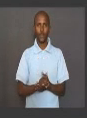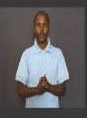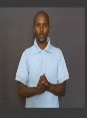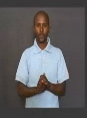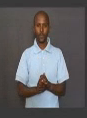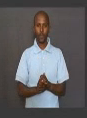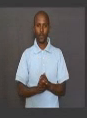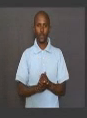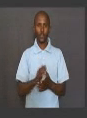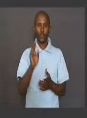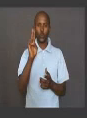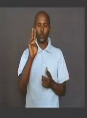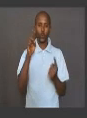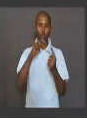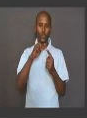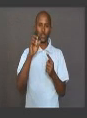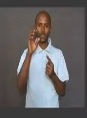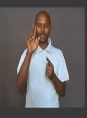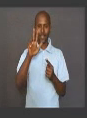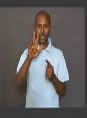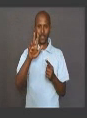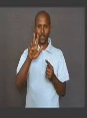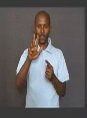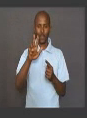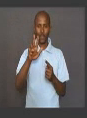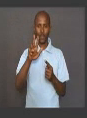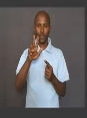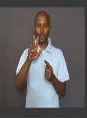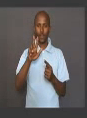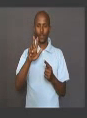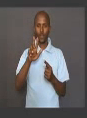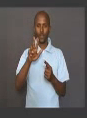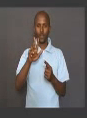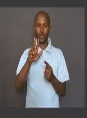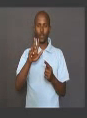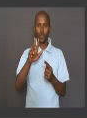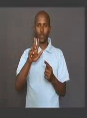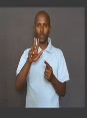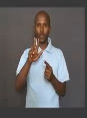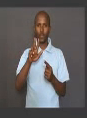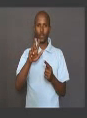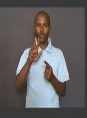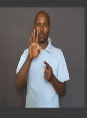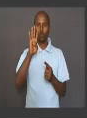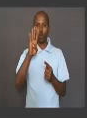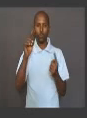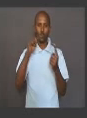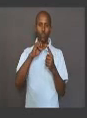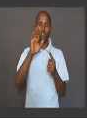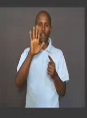For the 2 to 3 group, he's eaten 1, 2. So the frequency for this group is